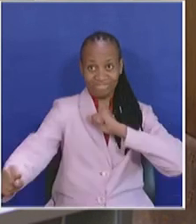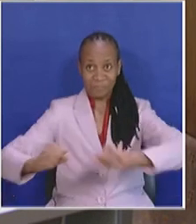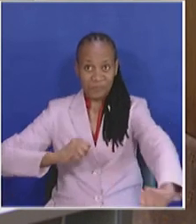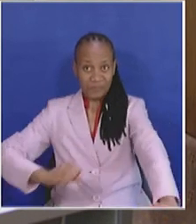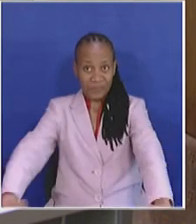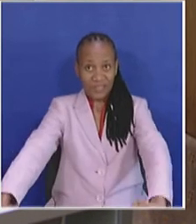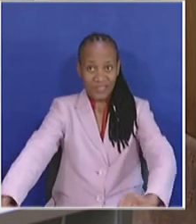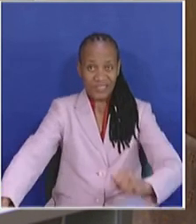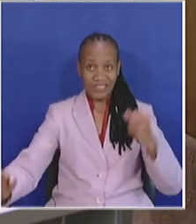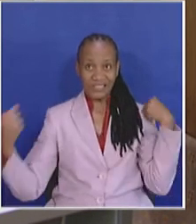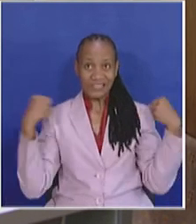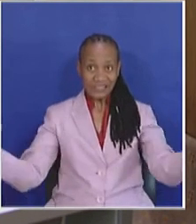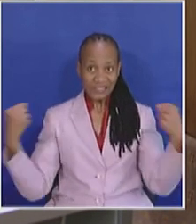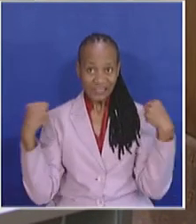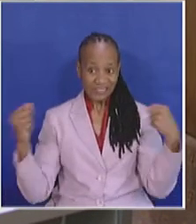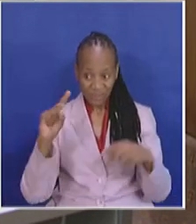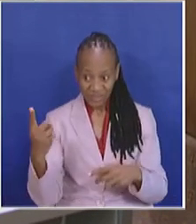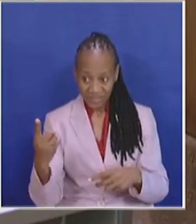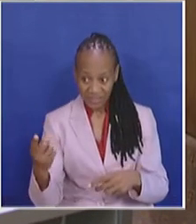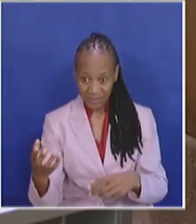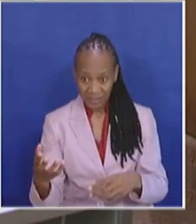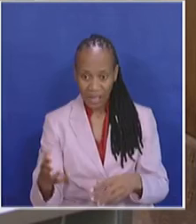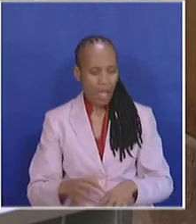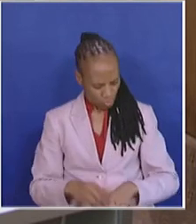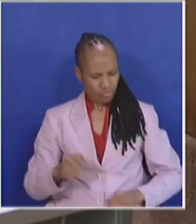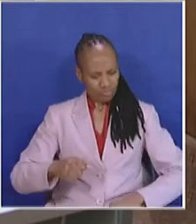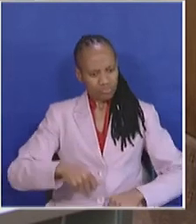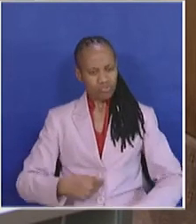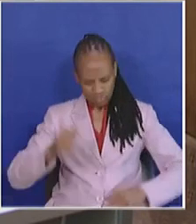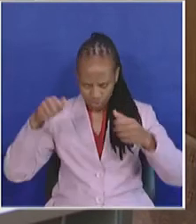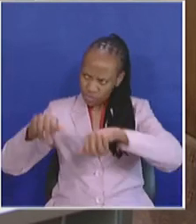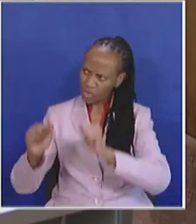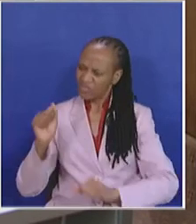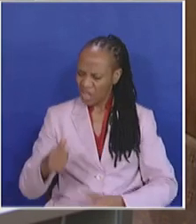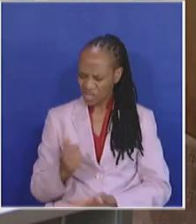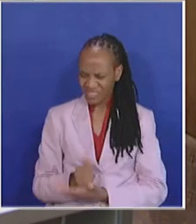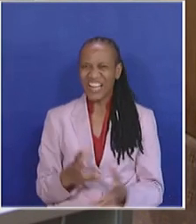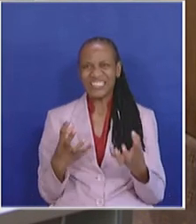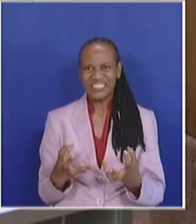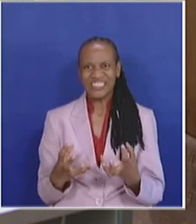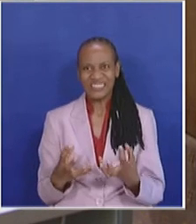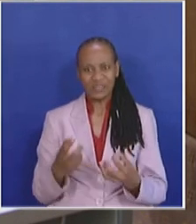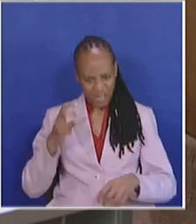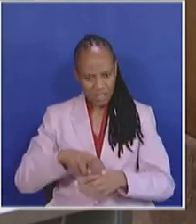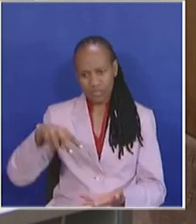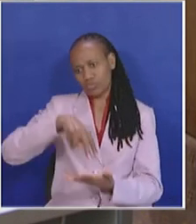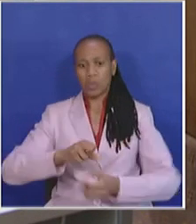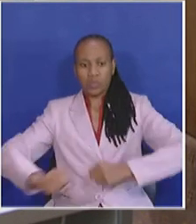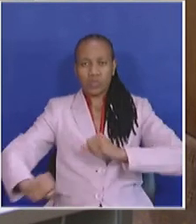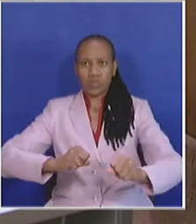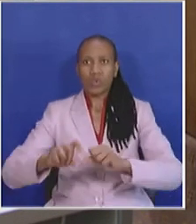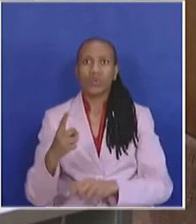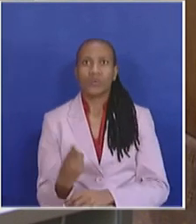Are you on a point of order? Yeah, sir? you need the stretches sometimes with these chairs, Chairperson, but actually the